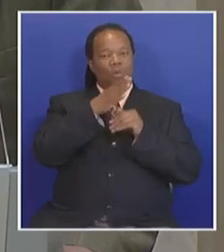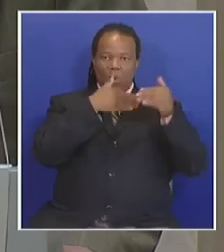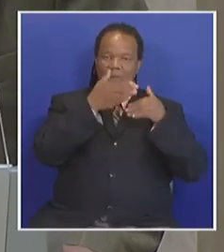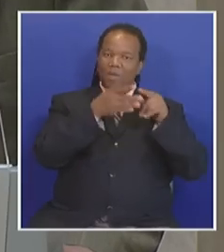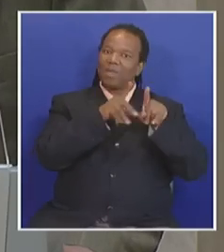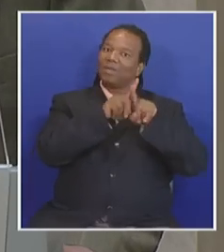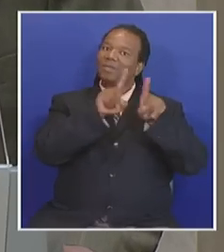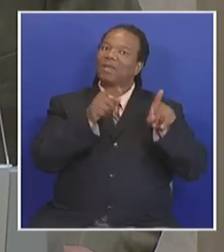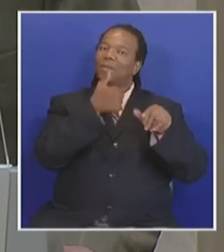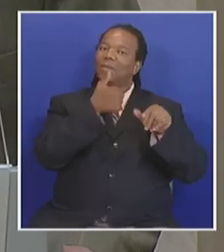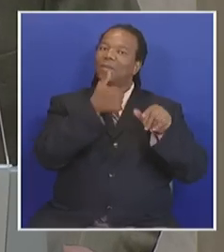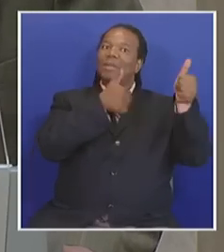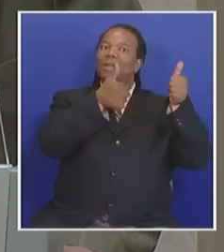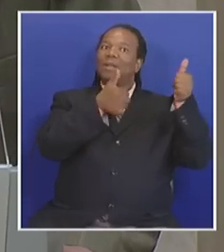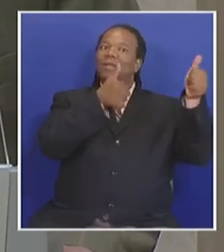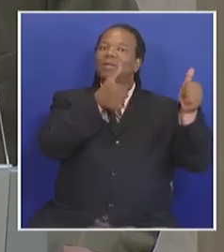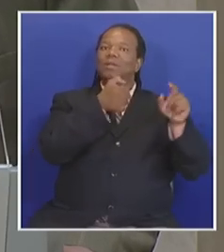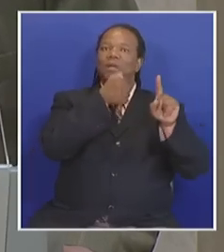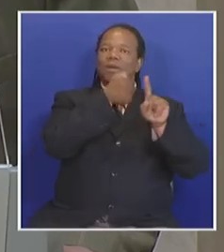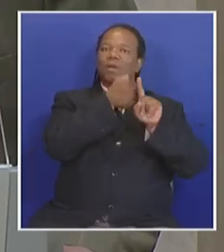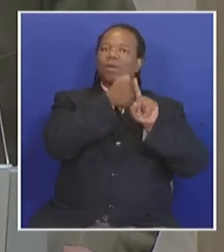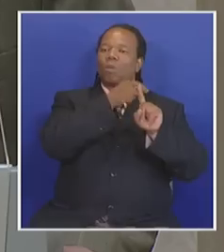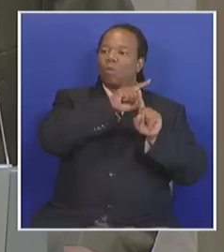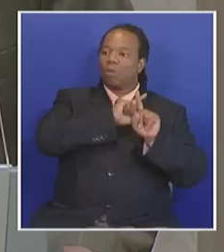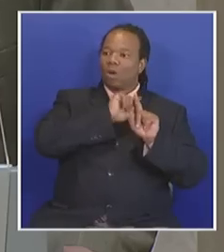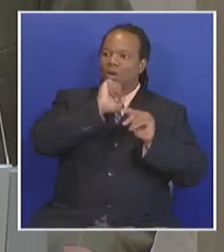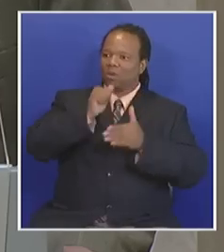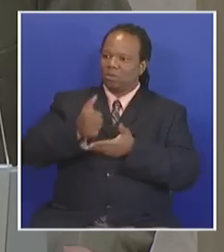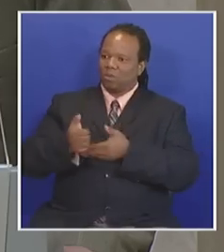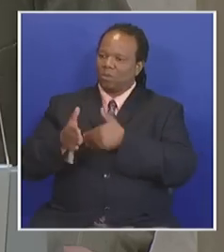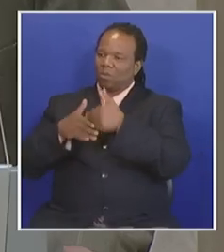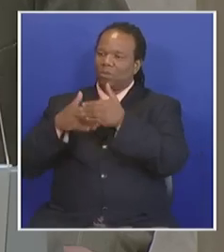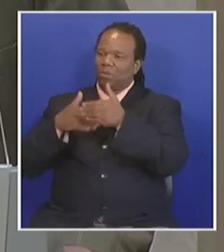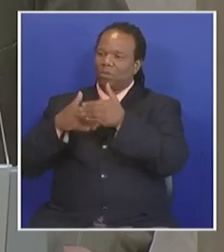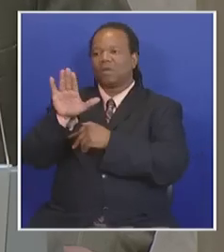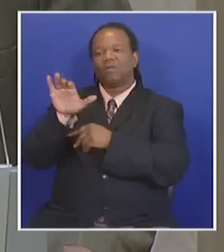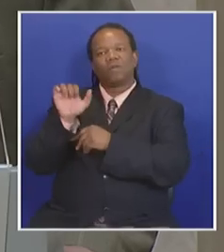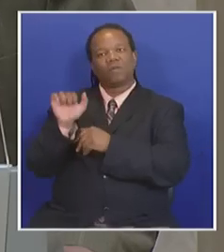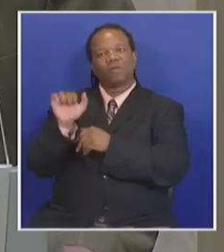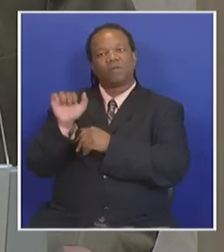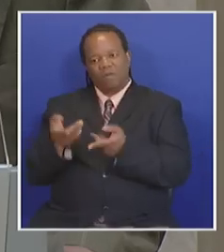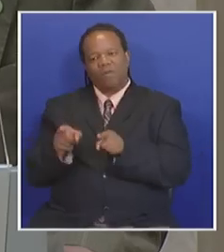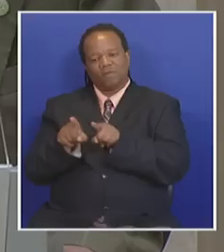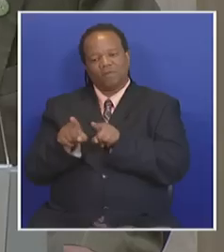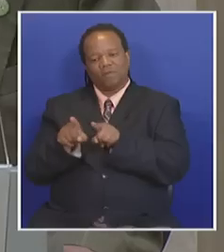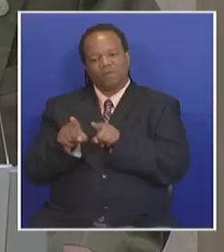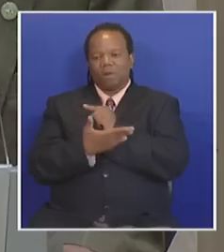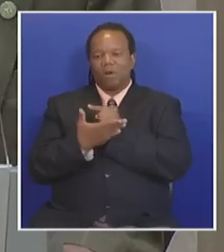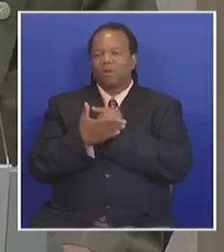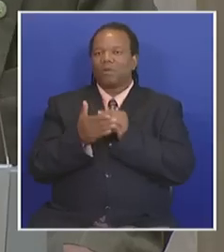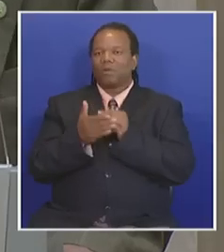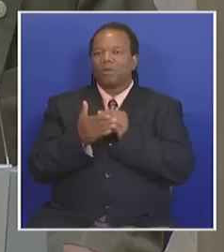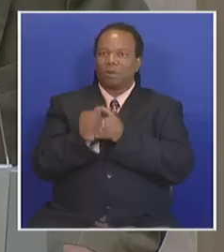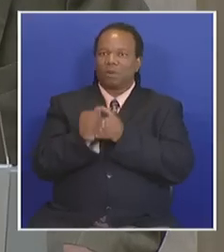leaders for the sake of South Africa, this country that we love and lead. The ANC struggle